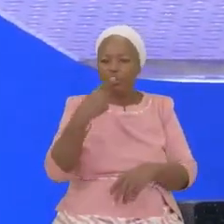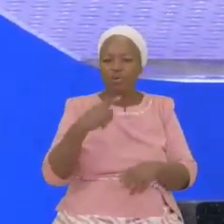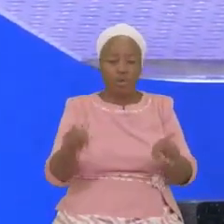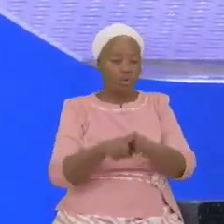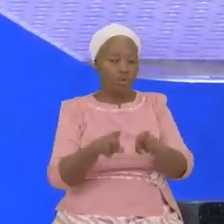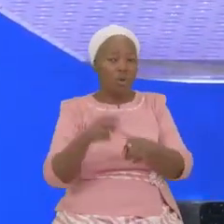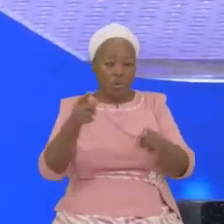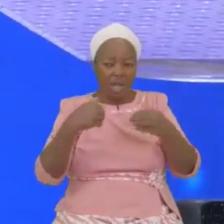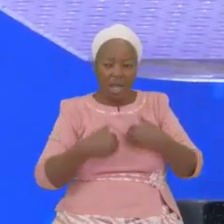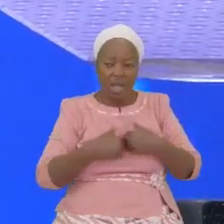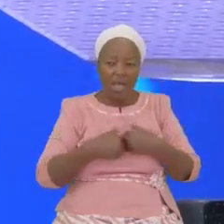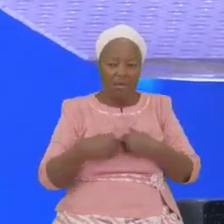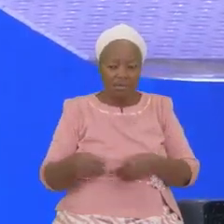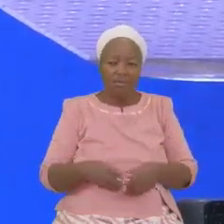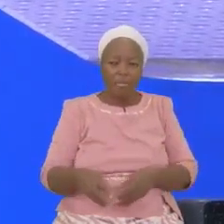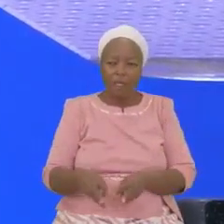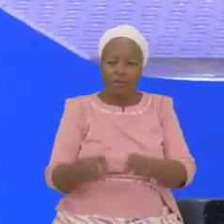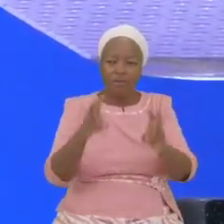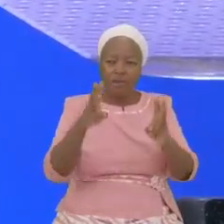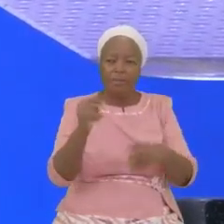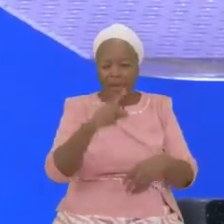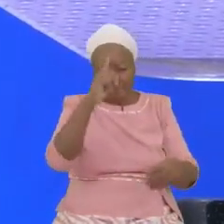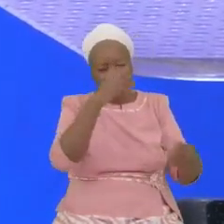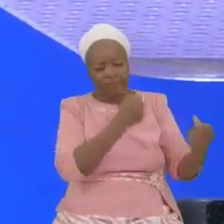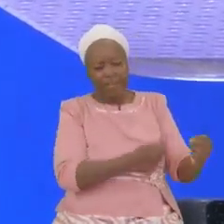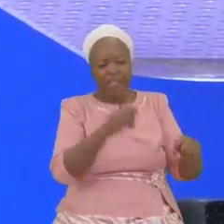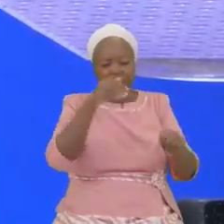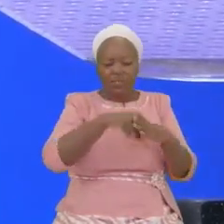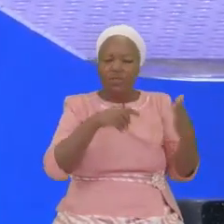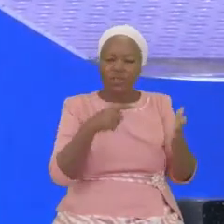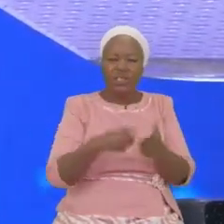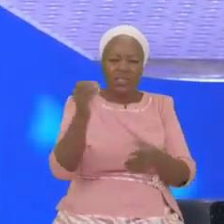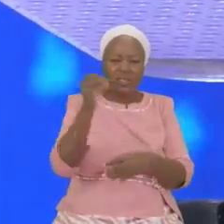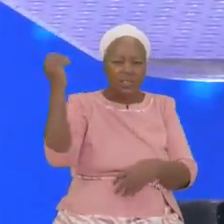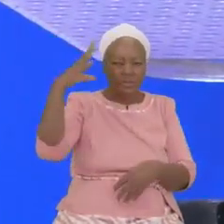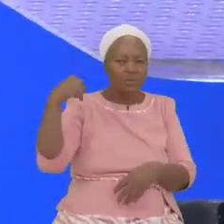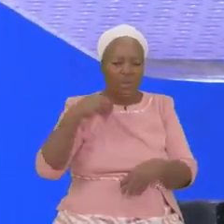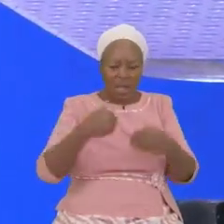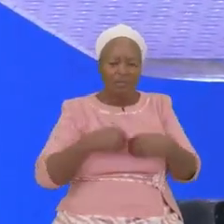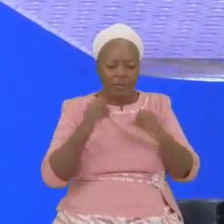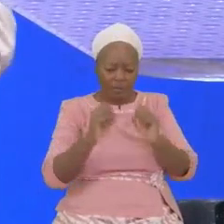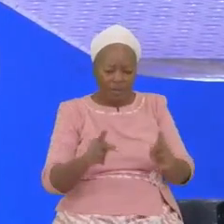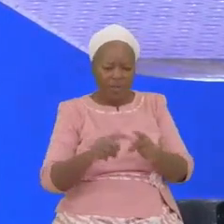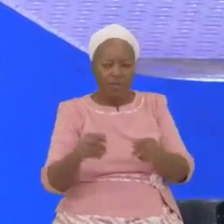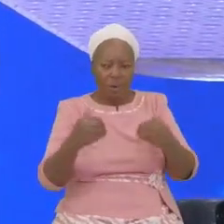we have access by faith into this grace. We have access into the kingdom of God,